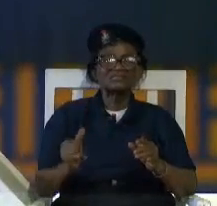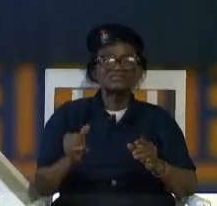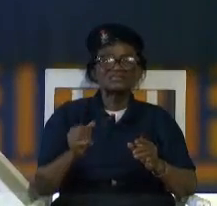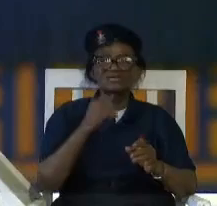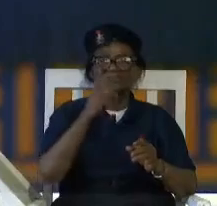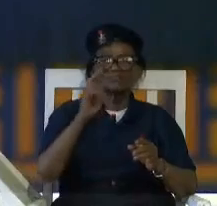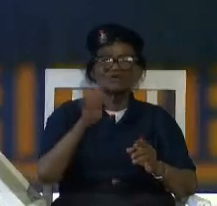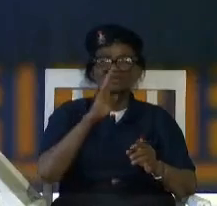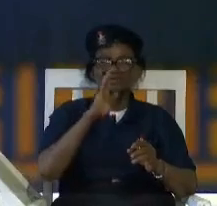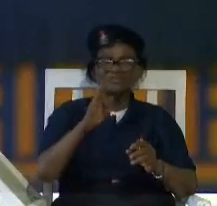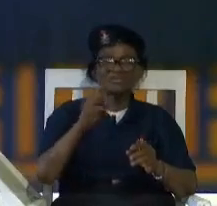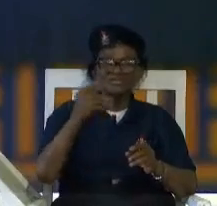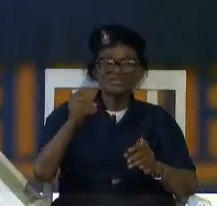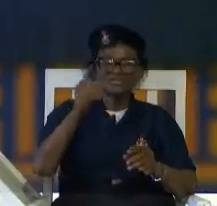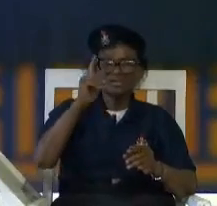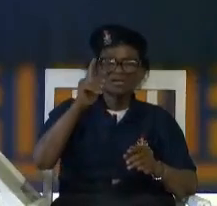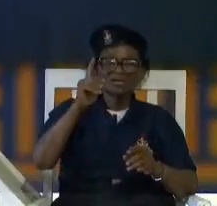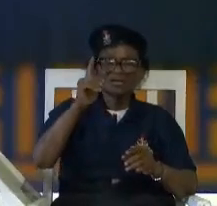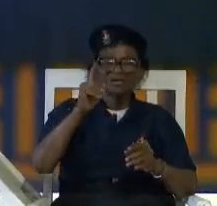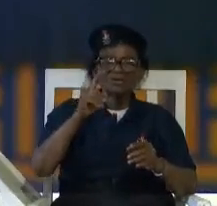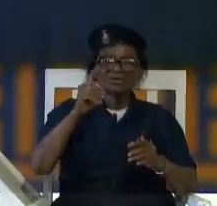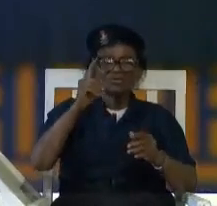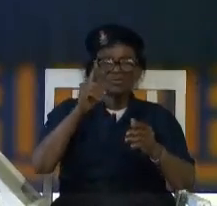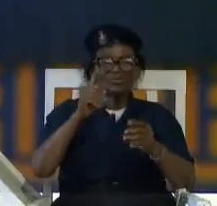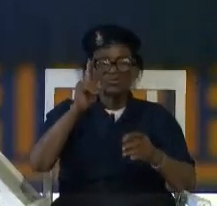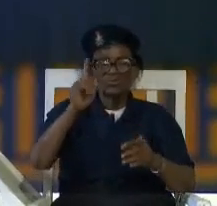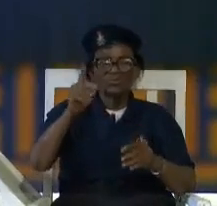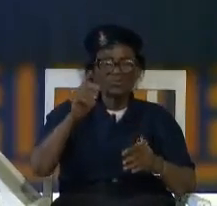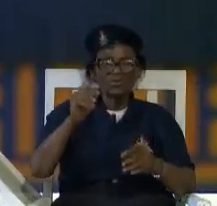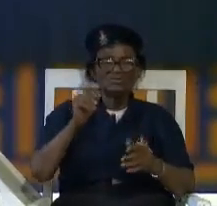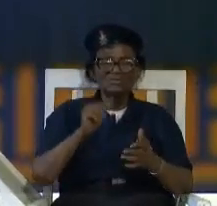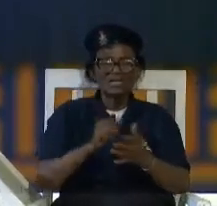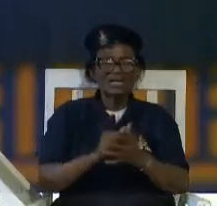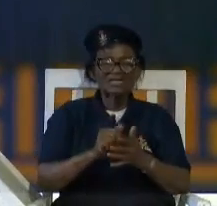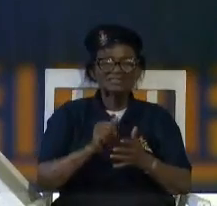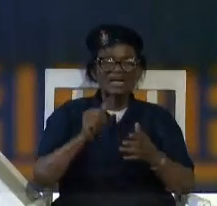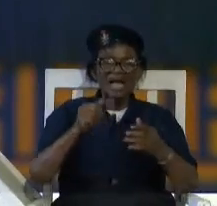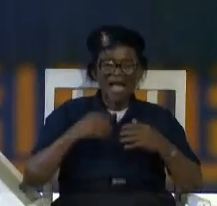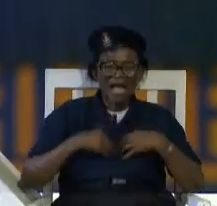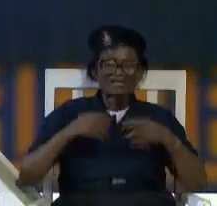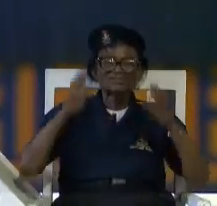must be the one that has no room